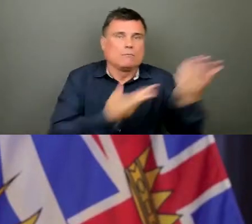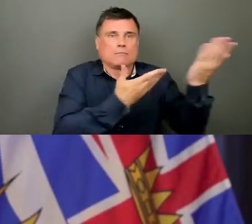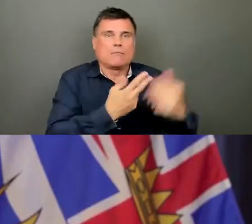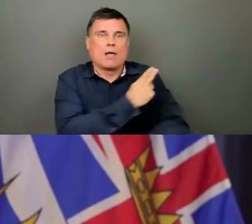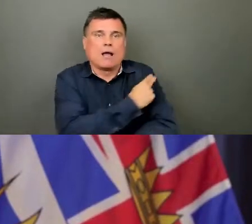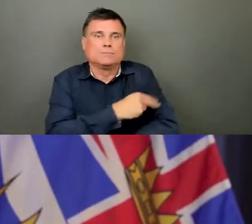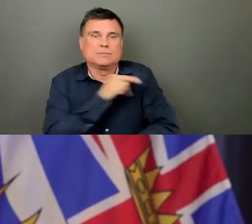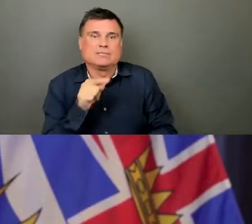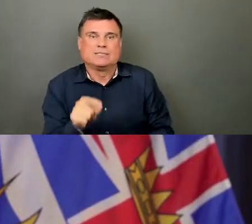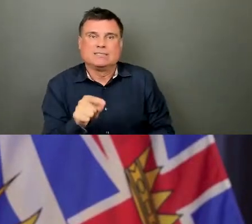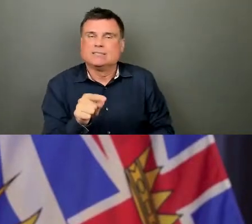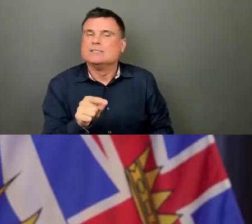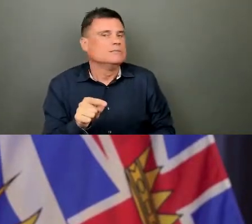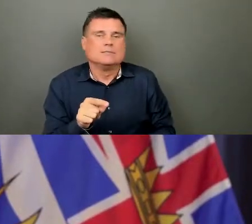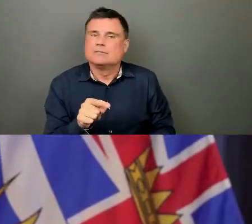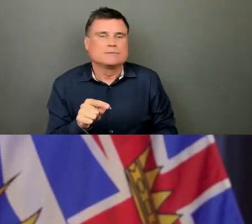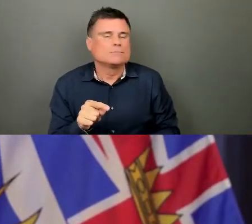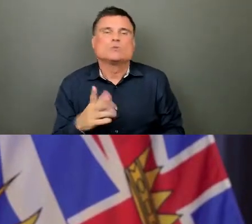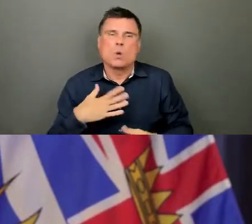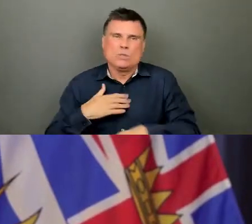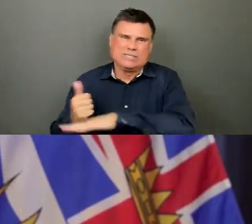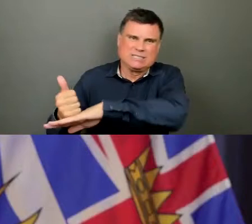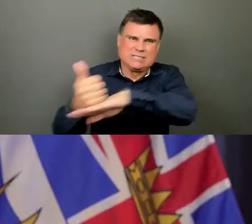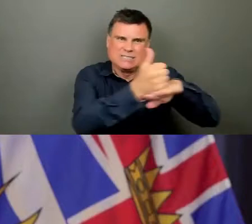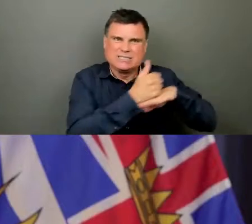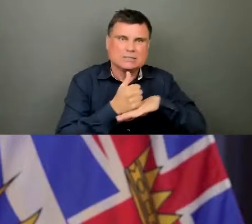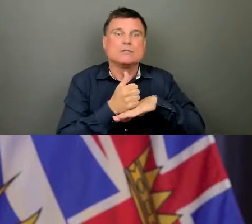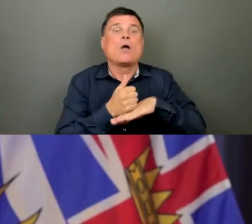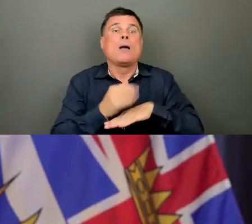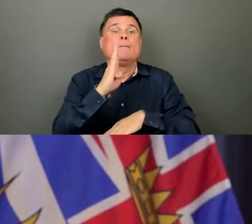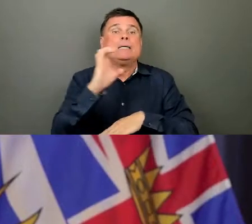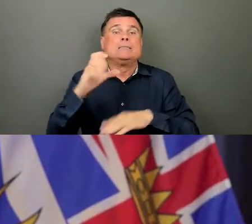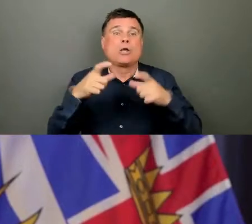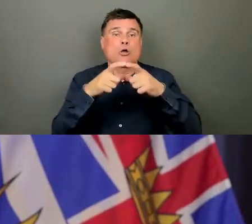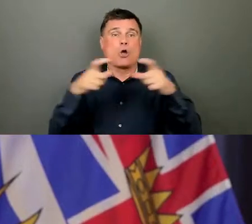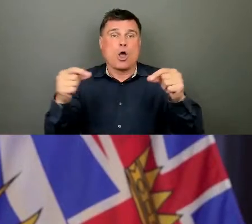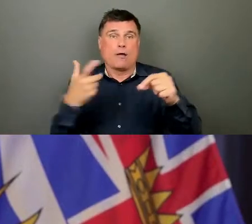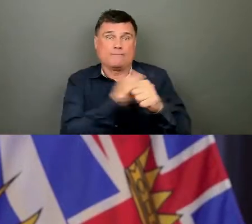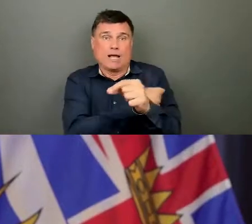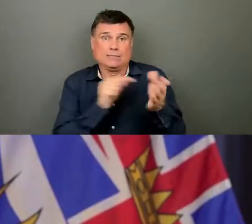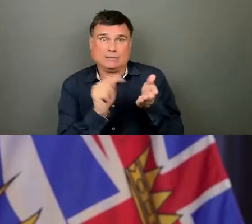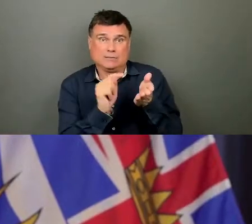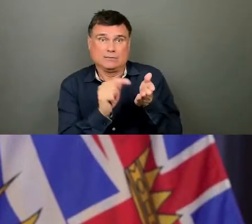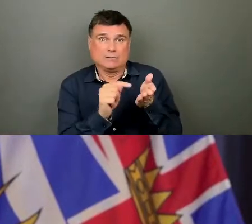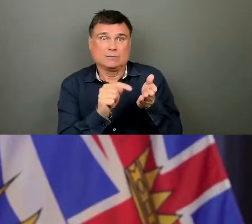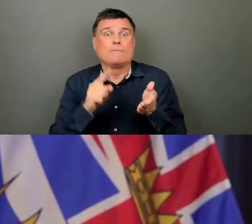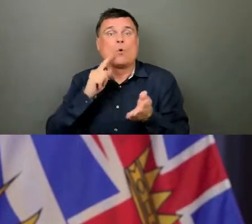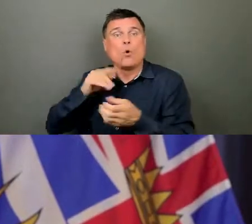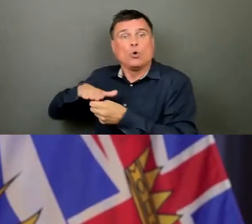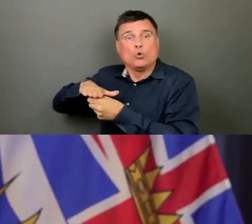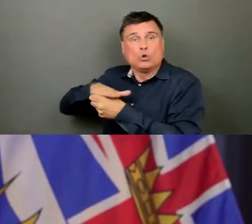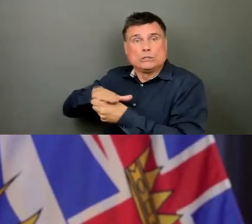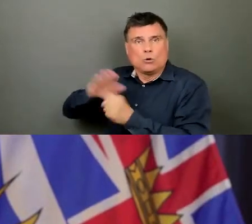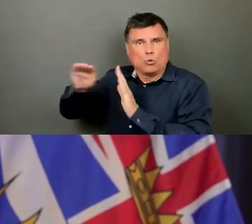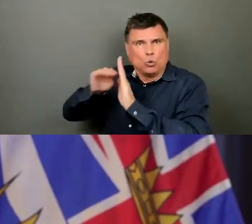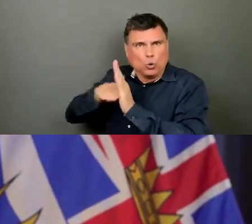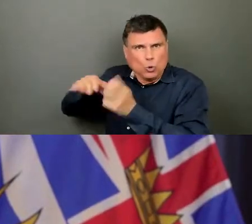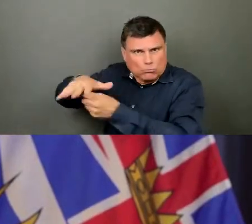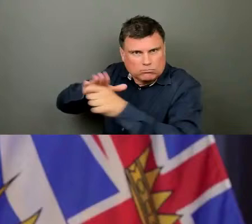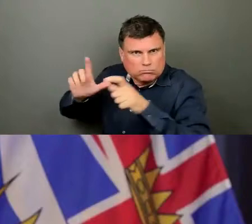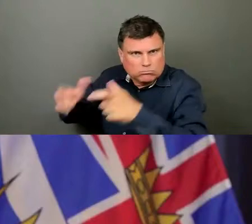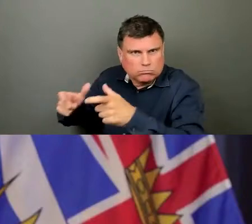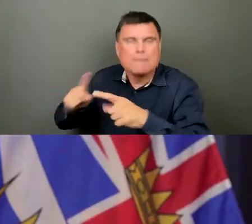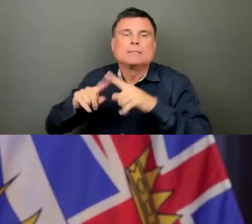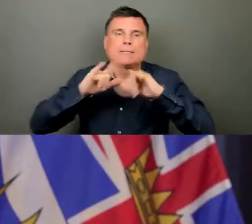measures focus on where we see transmission now. We've got to continue to support each other and work together in